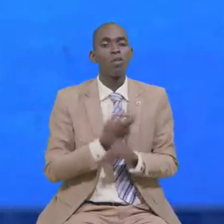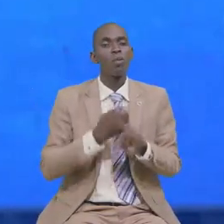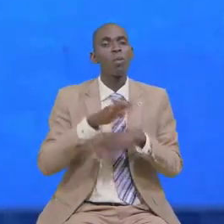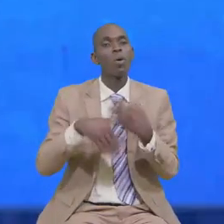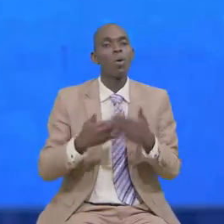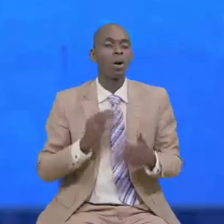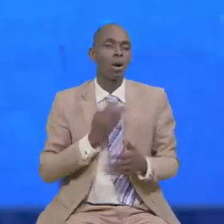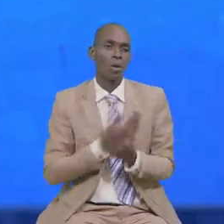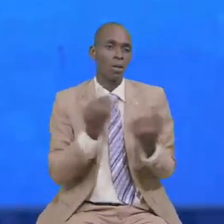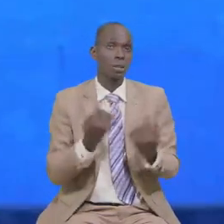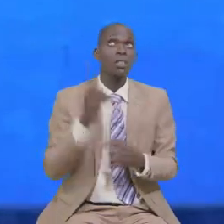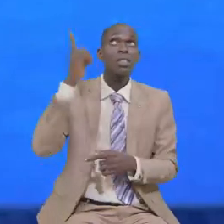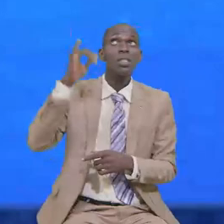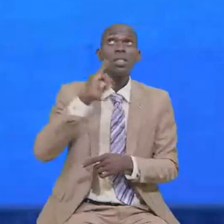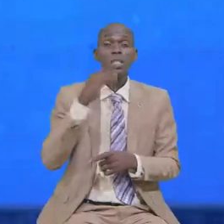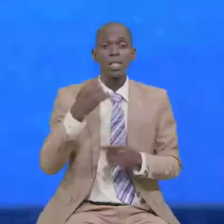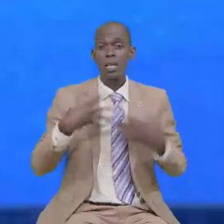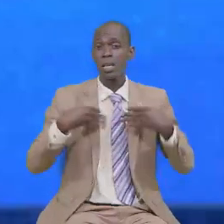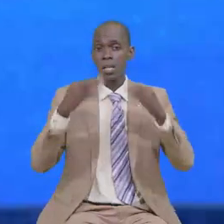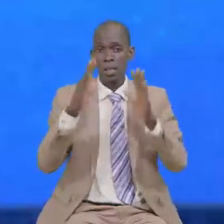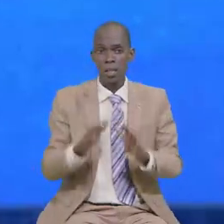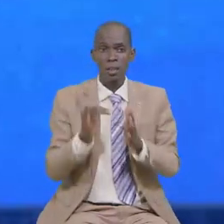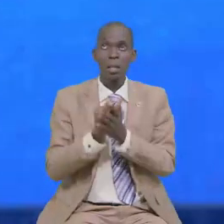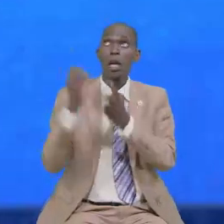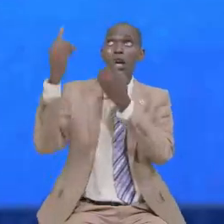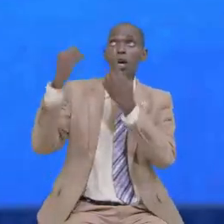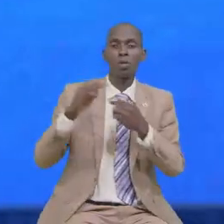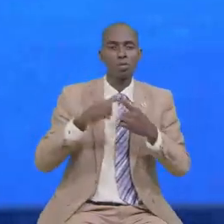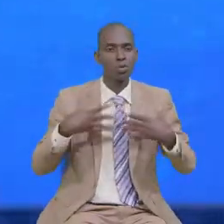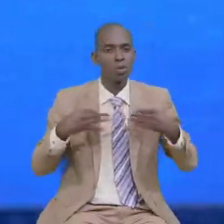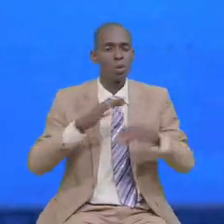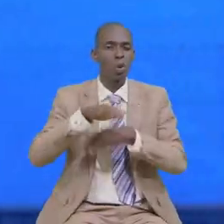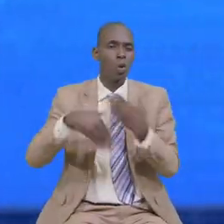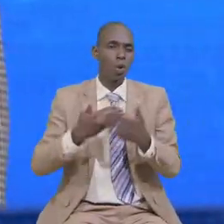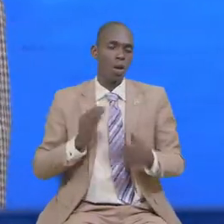Is the healer who has come to heal all our sicknesses.